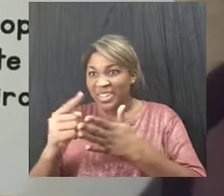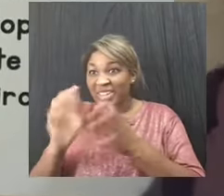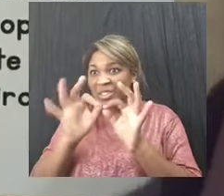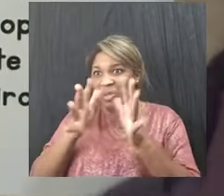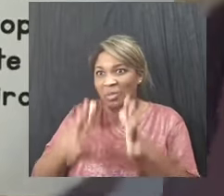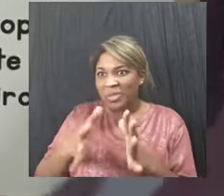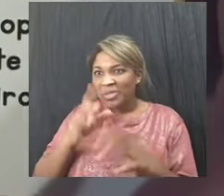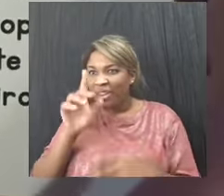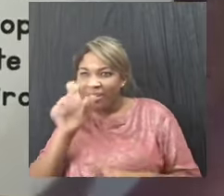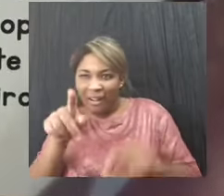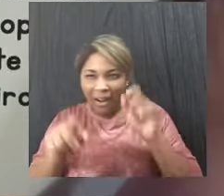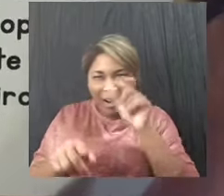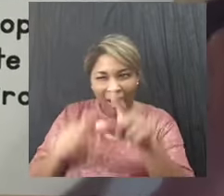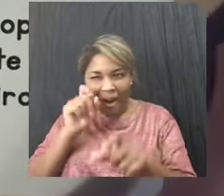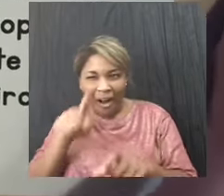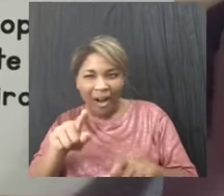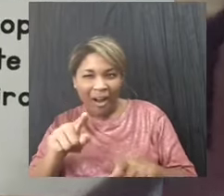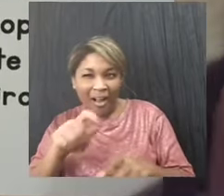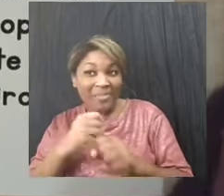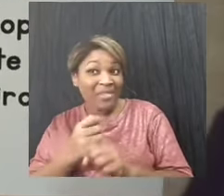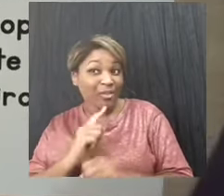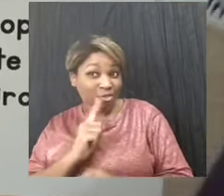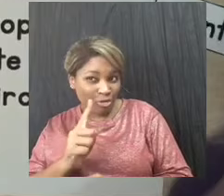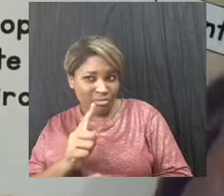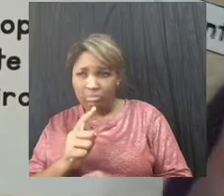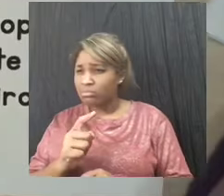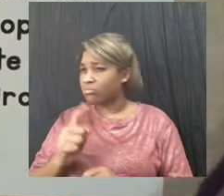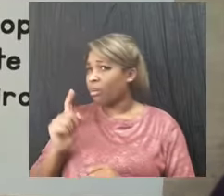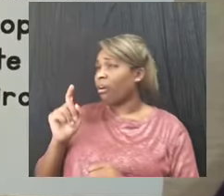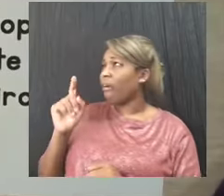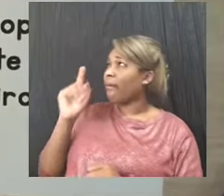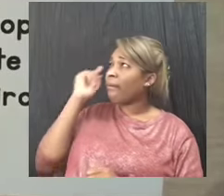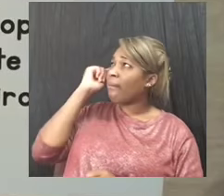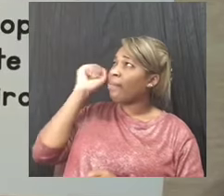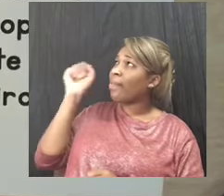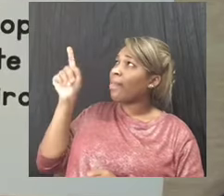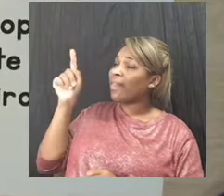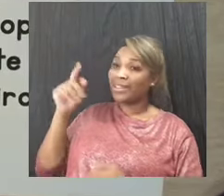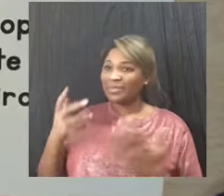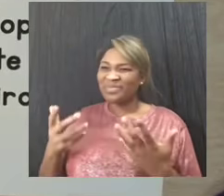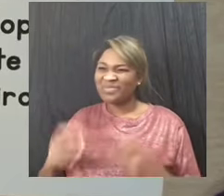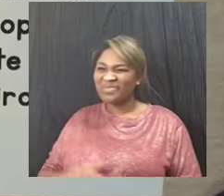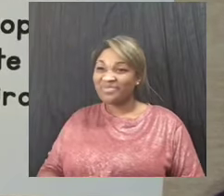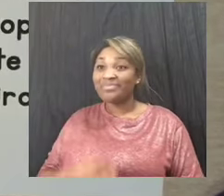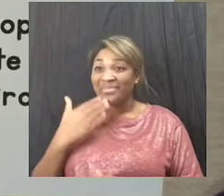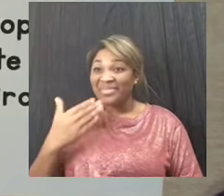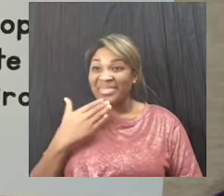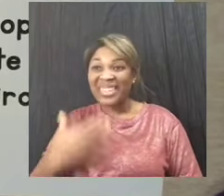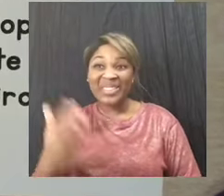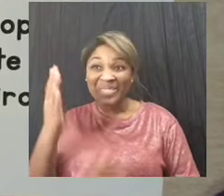things to make sure that you don't have any questions. All right, thank you for listening.